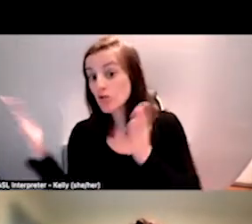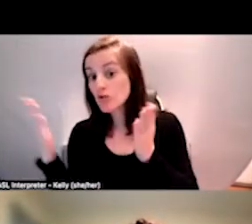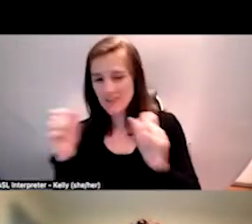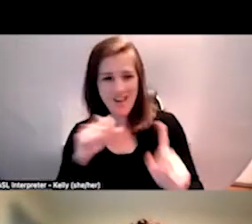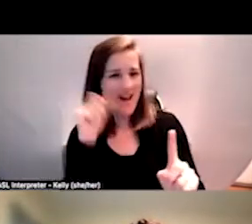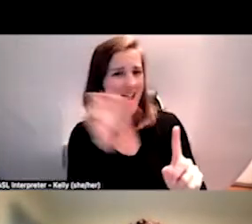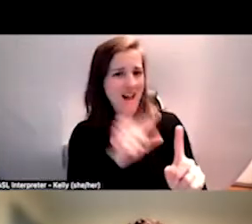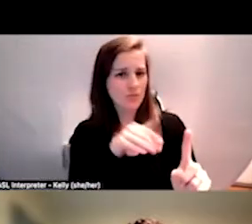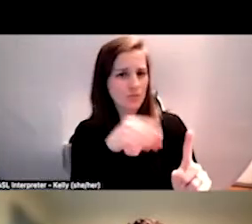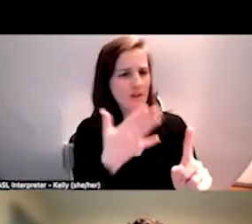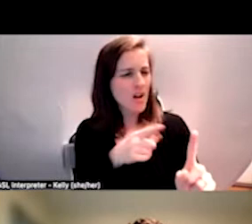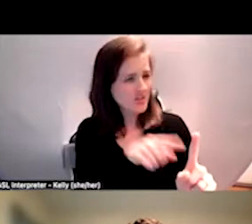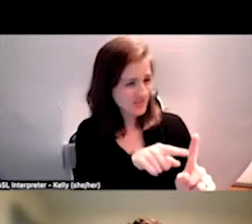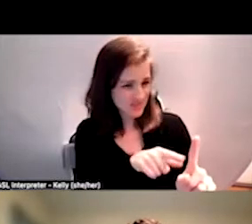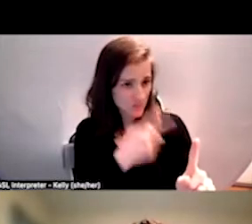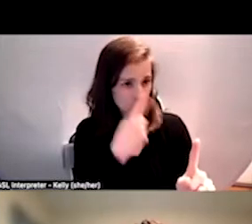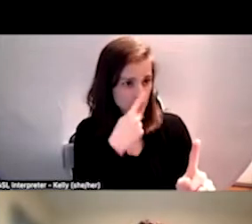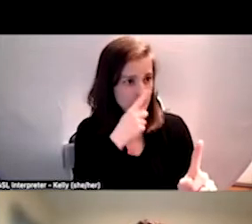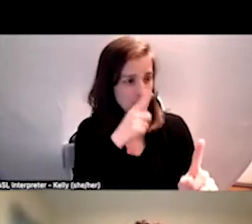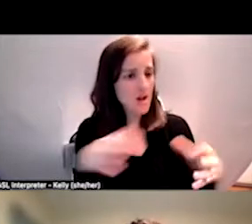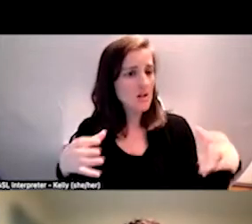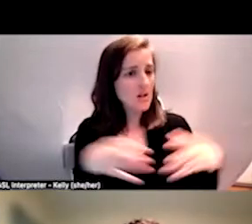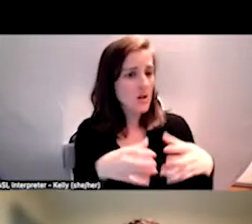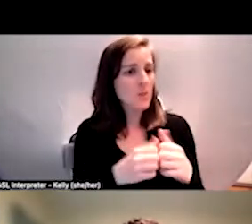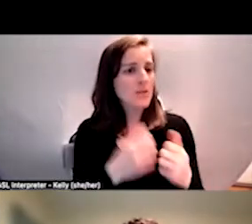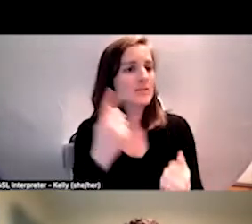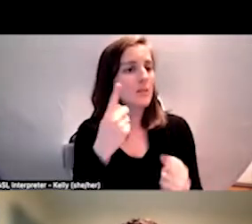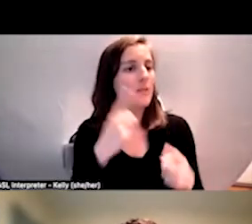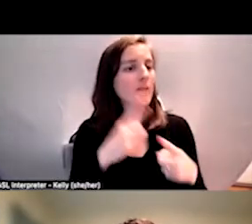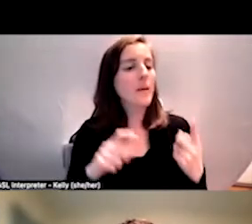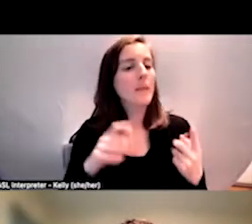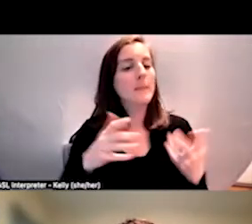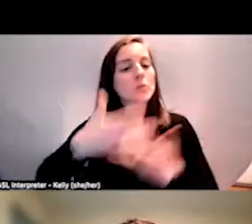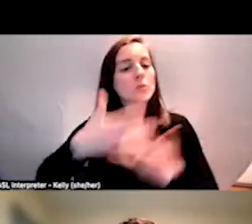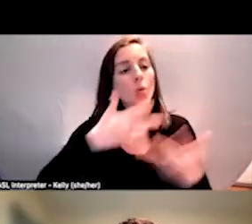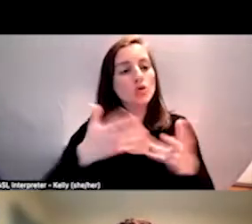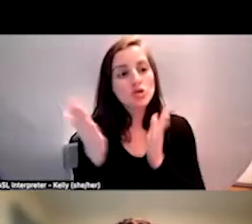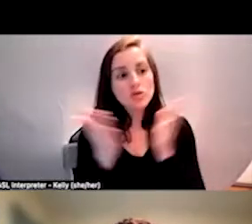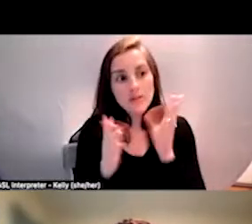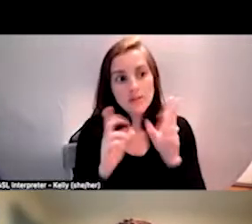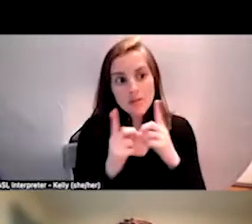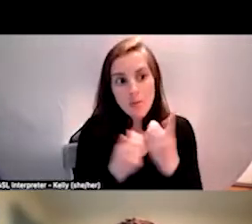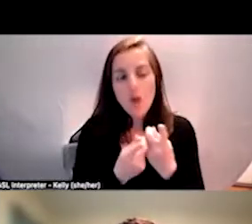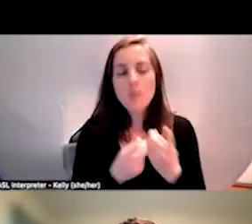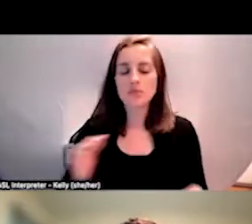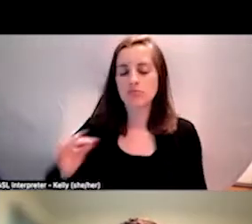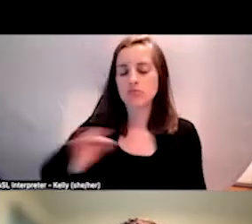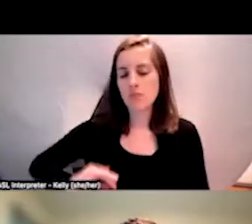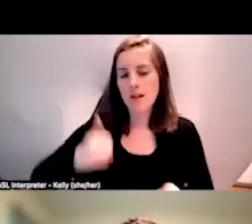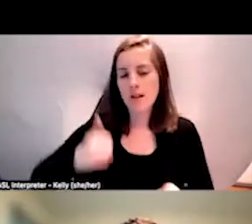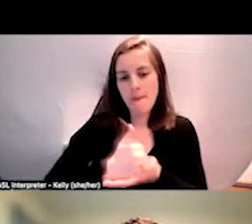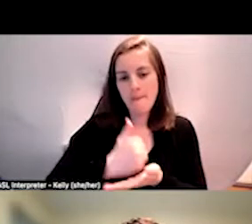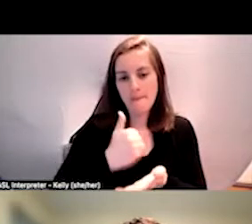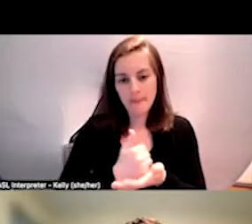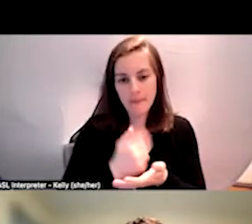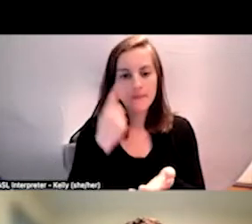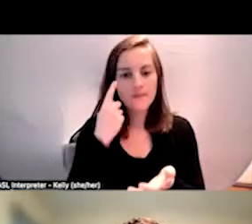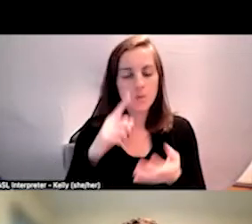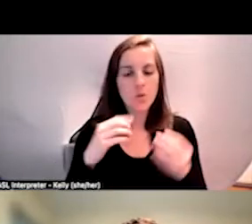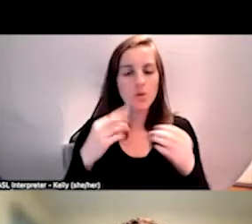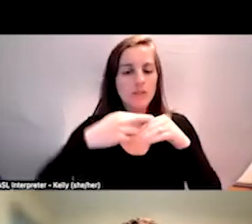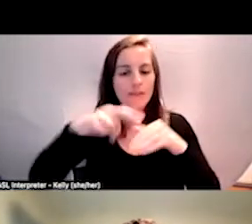if you can meet with somebody from their social service department can be really, really helpful in getting other referrals.